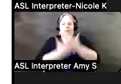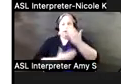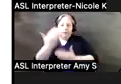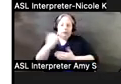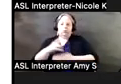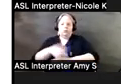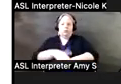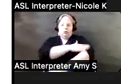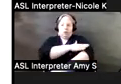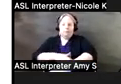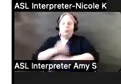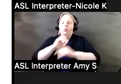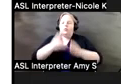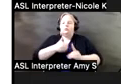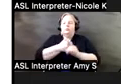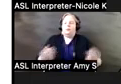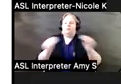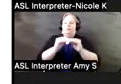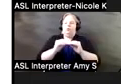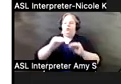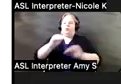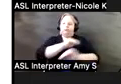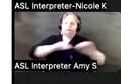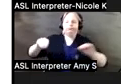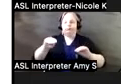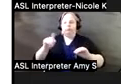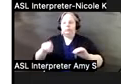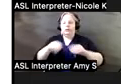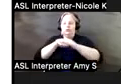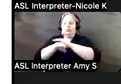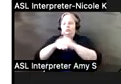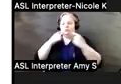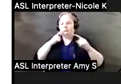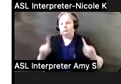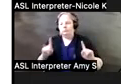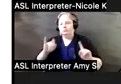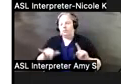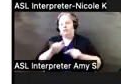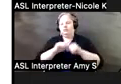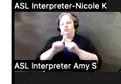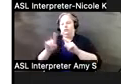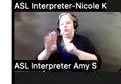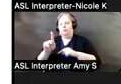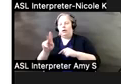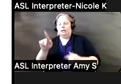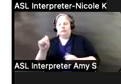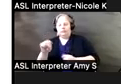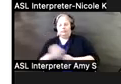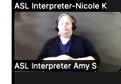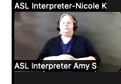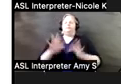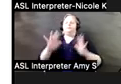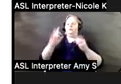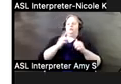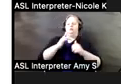arm, where a person has a little bit larger movement they need in order to access those buttons. So the fingers, the first place I look,